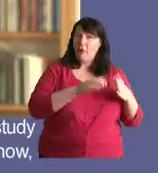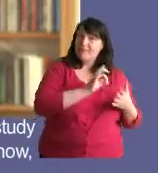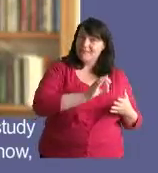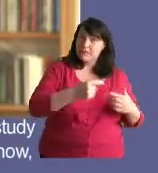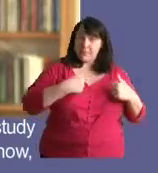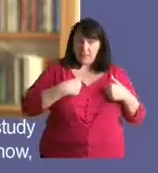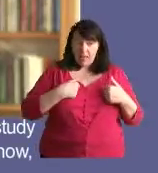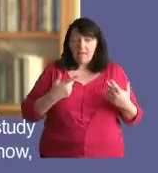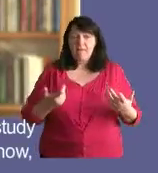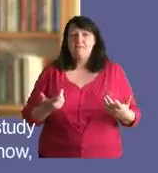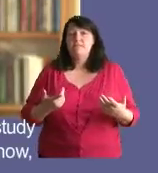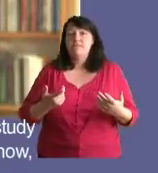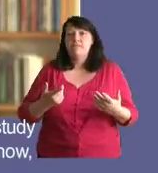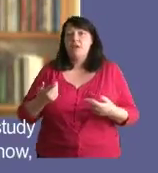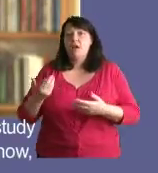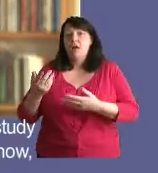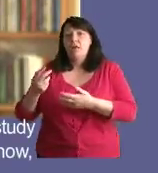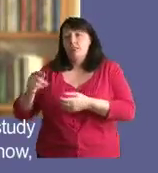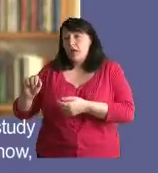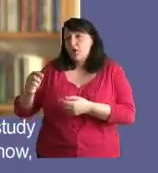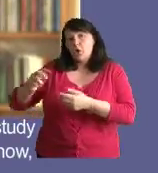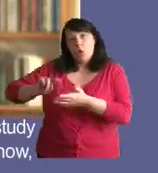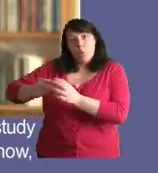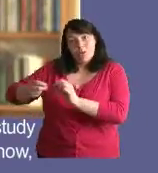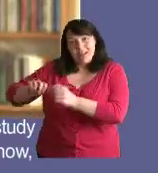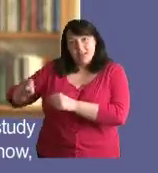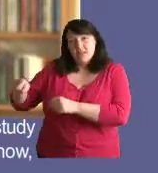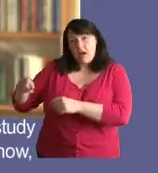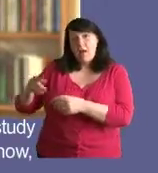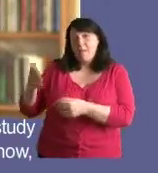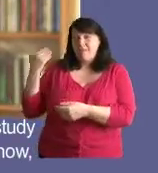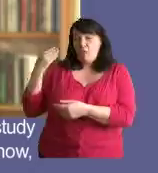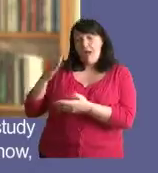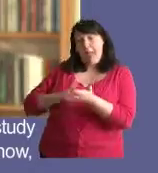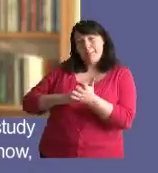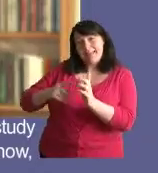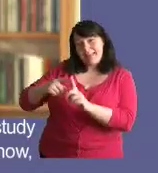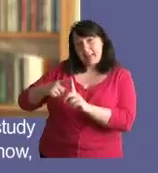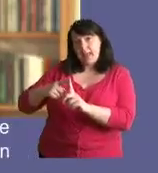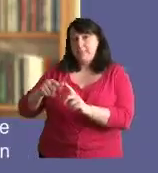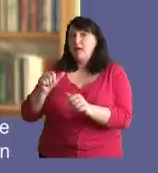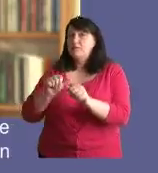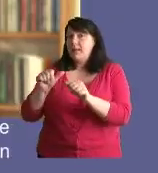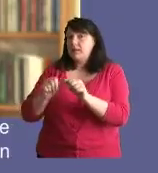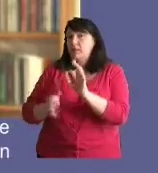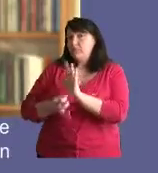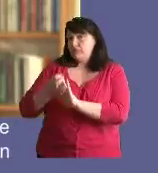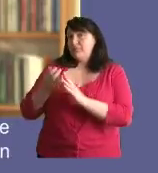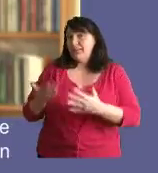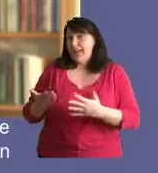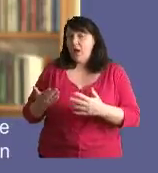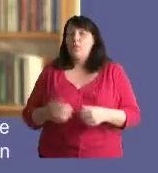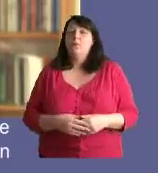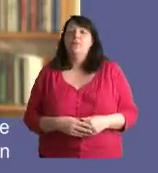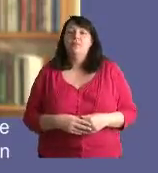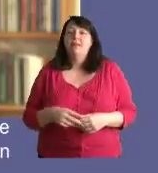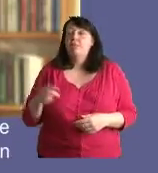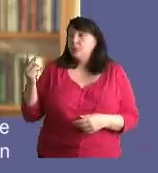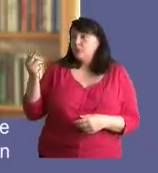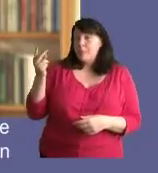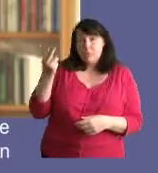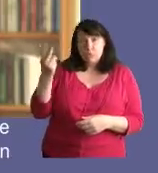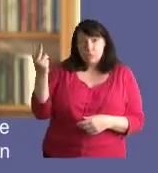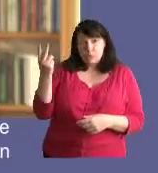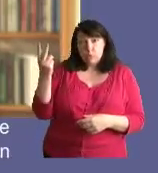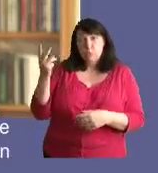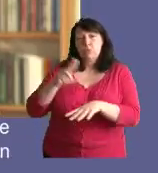the office, like myself, from the study coordinator who had ME and who is better now, even the two doctors that are